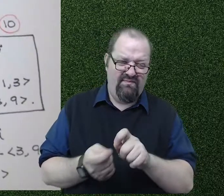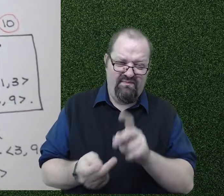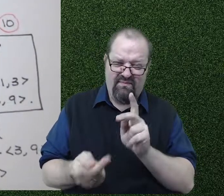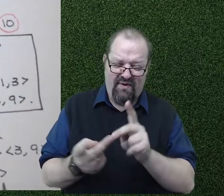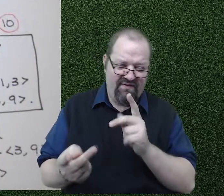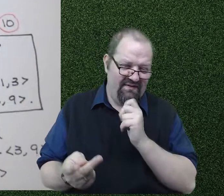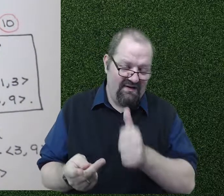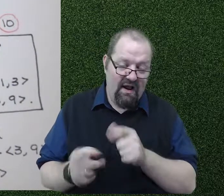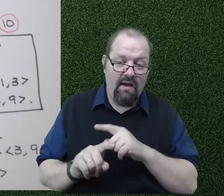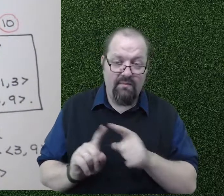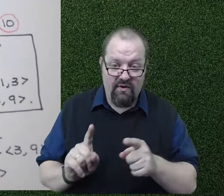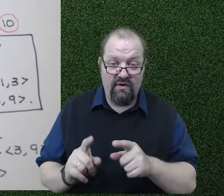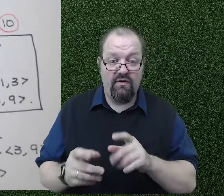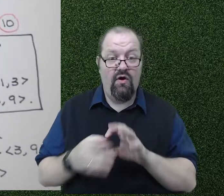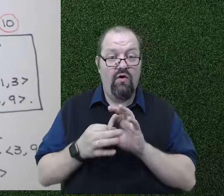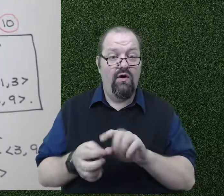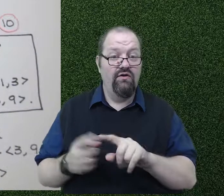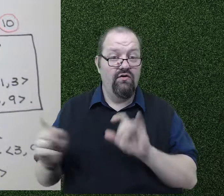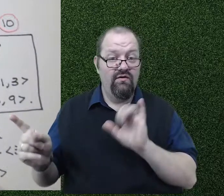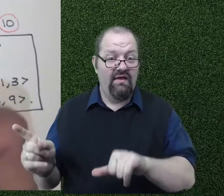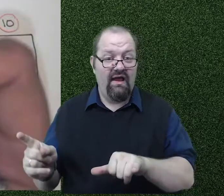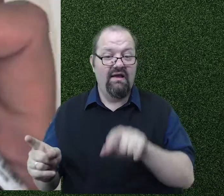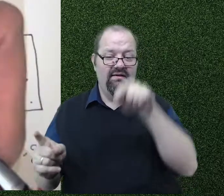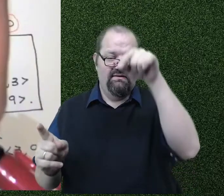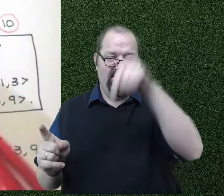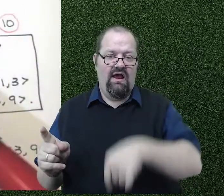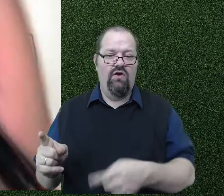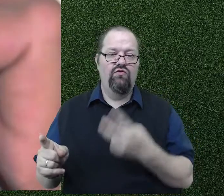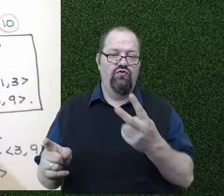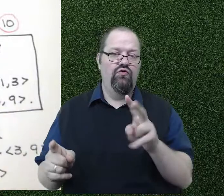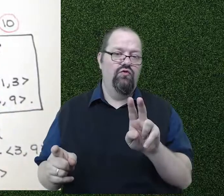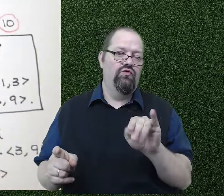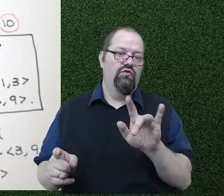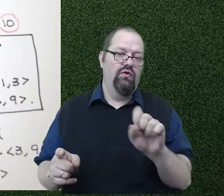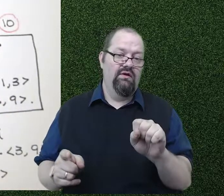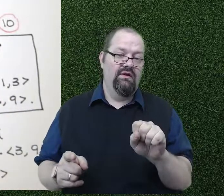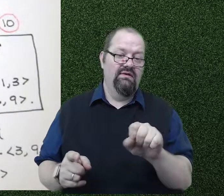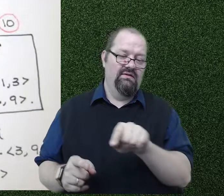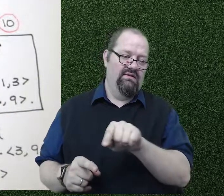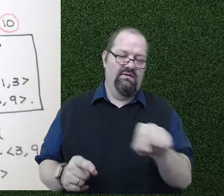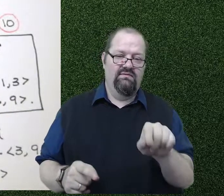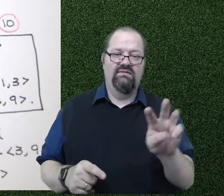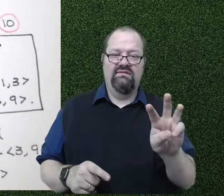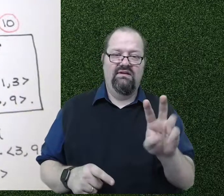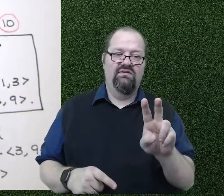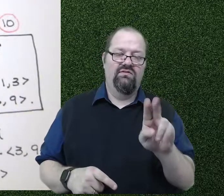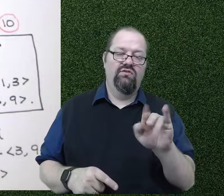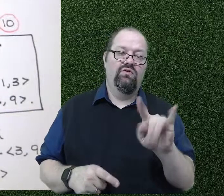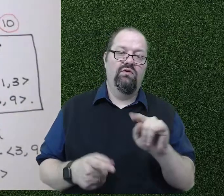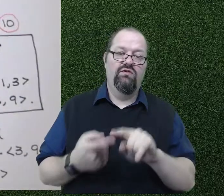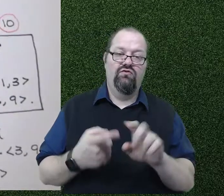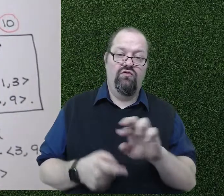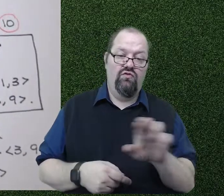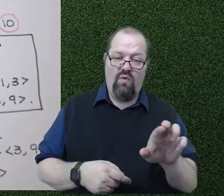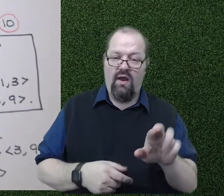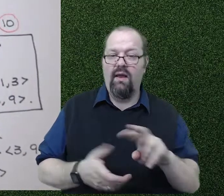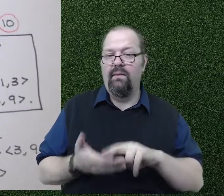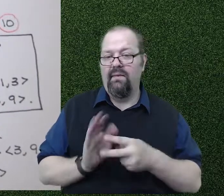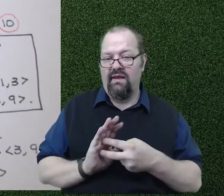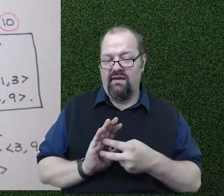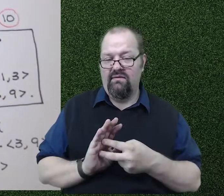So according to this, we go down 2 units and 6 units to the right. So